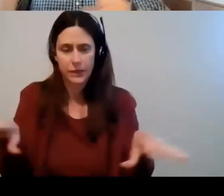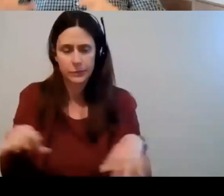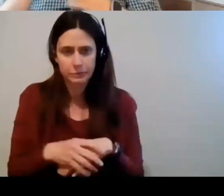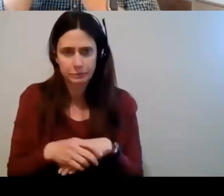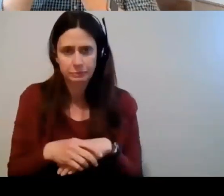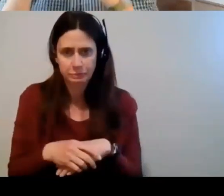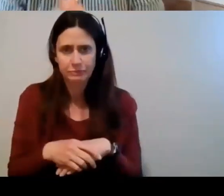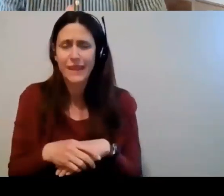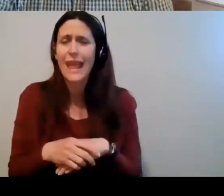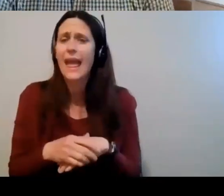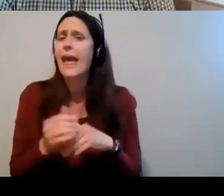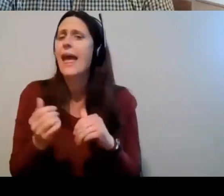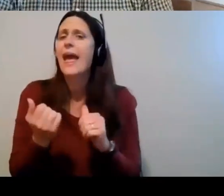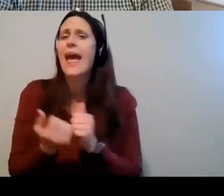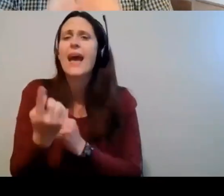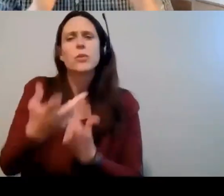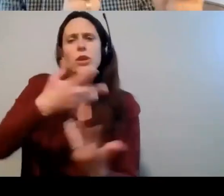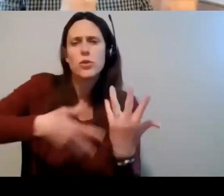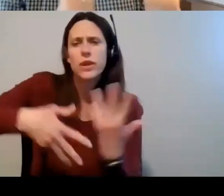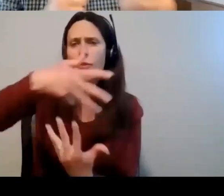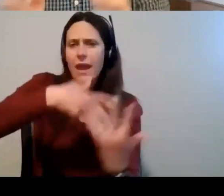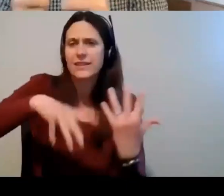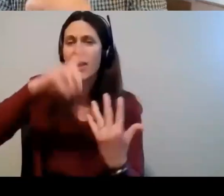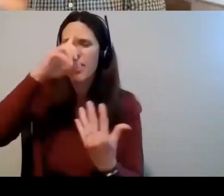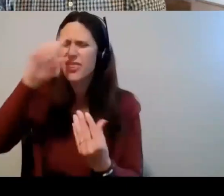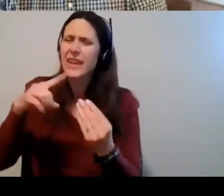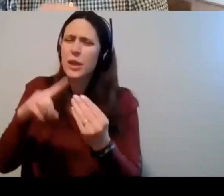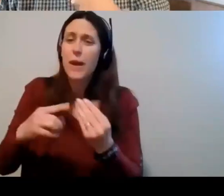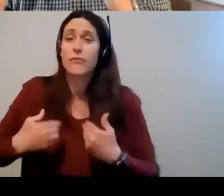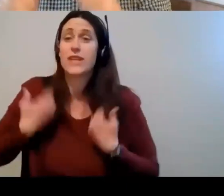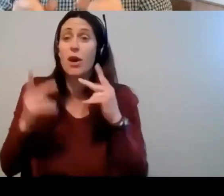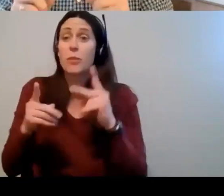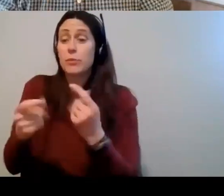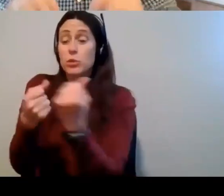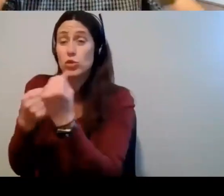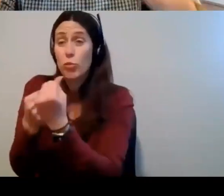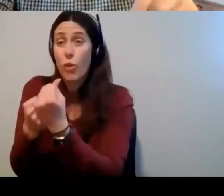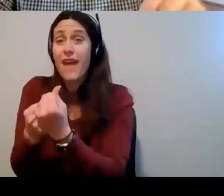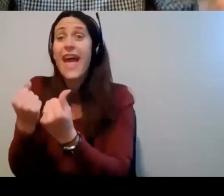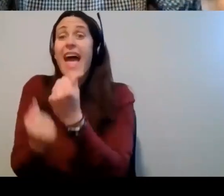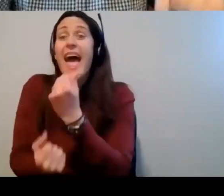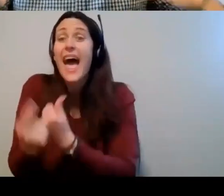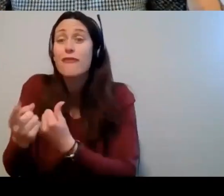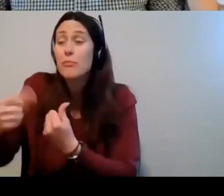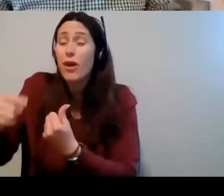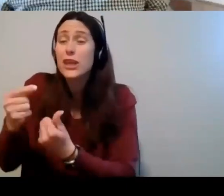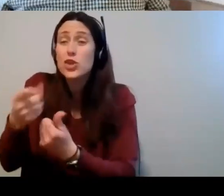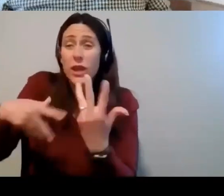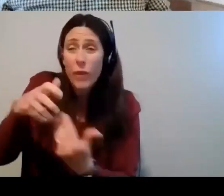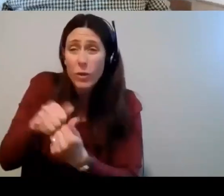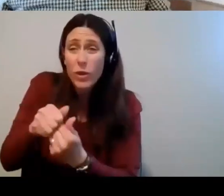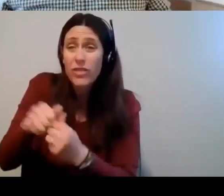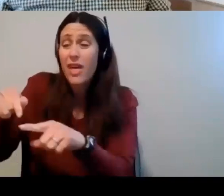every person we interact with, so think about the young people you support, every single person that they interact with is also impacted by the thing that is causing